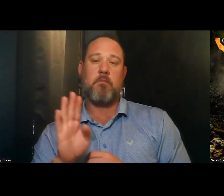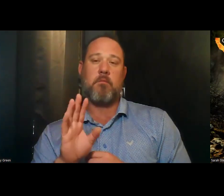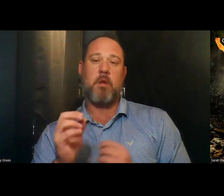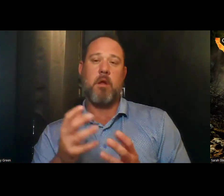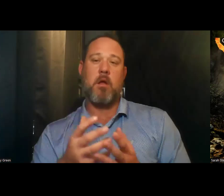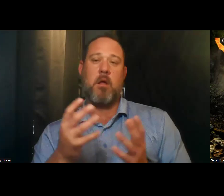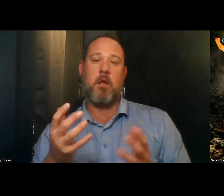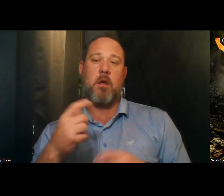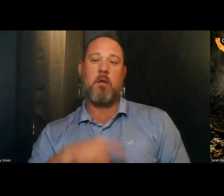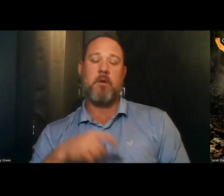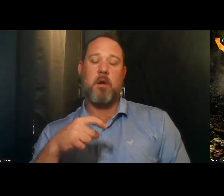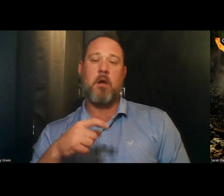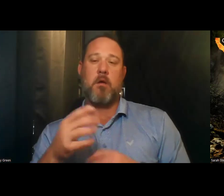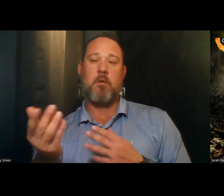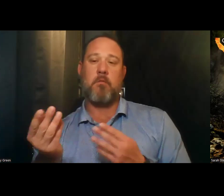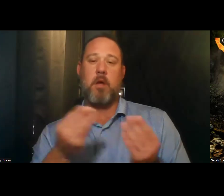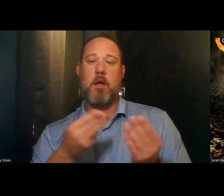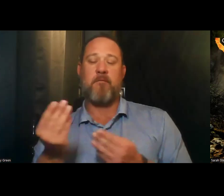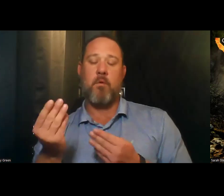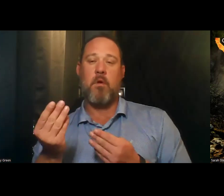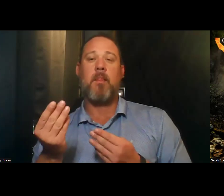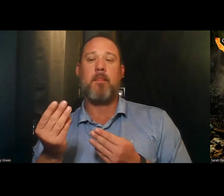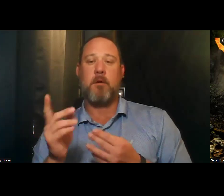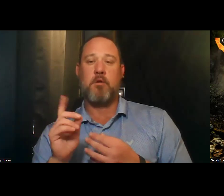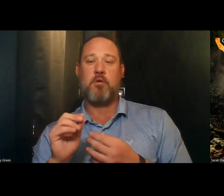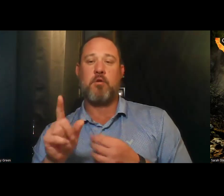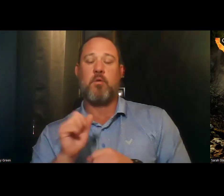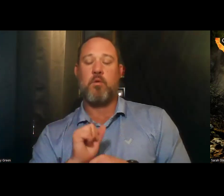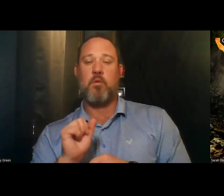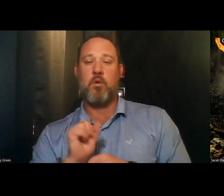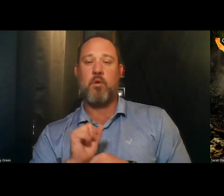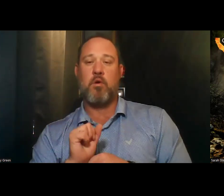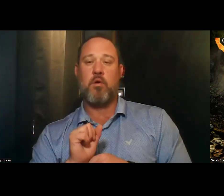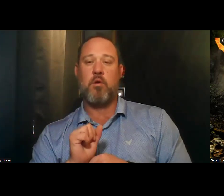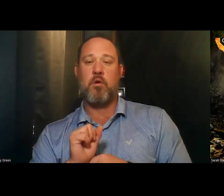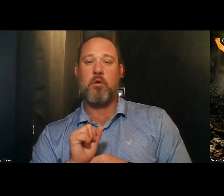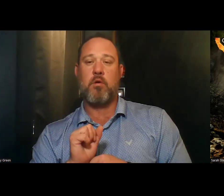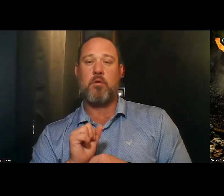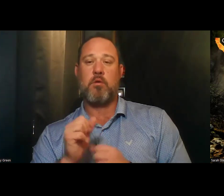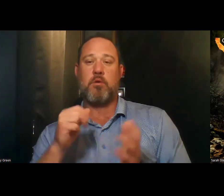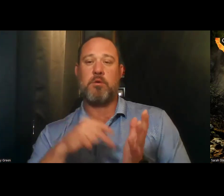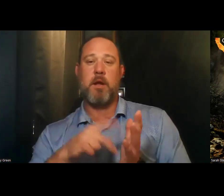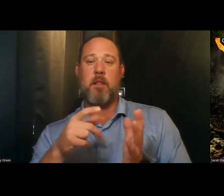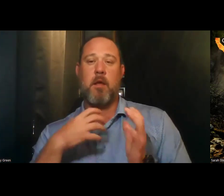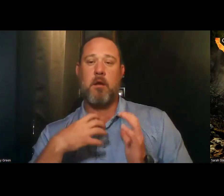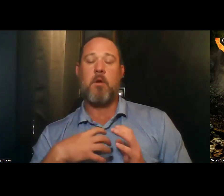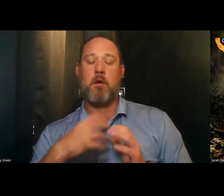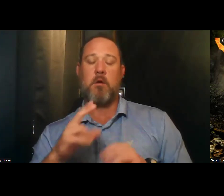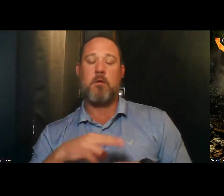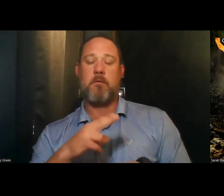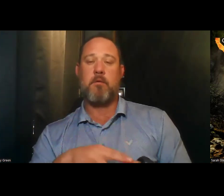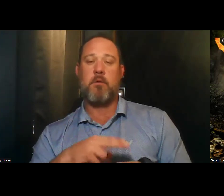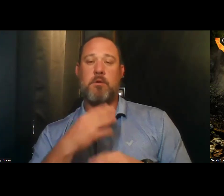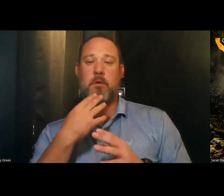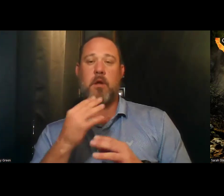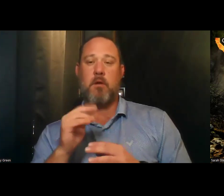a lot of time and a lot of back and forth to do the work that we did to stand up that committee. And of course,